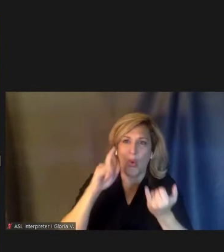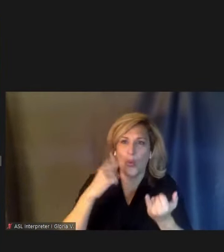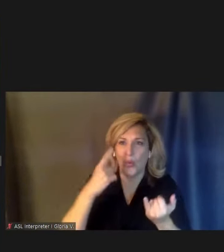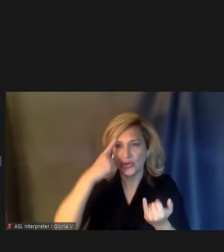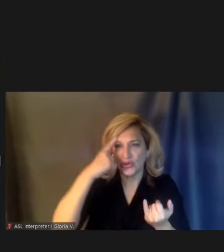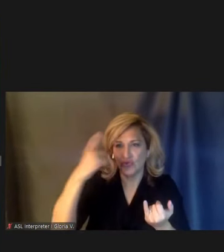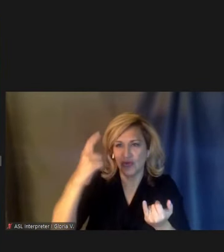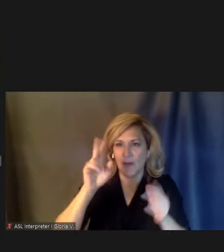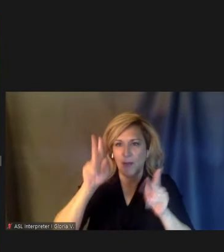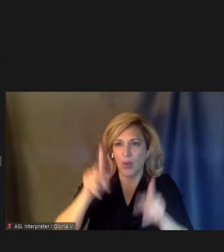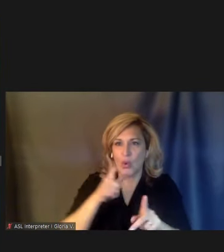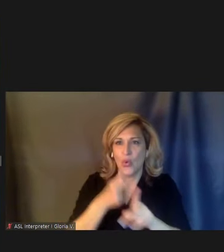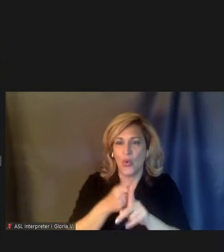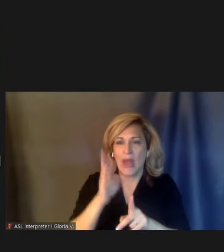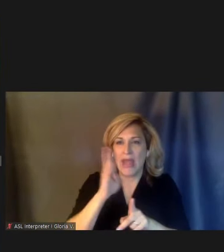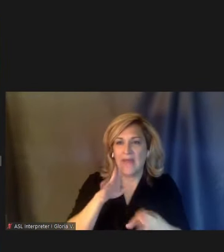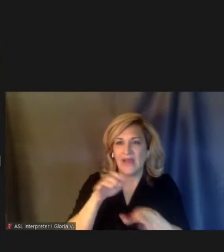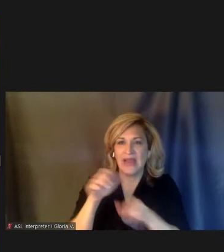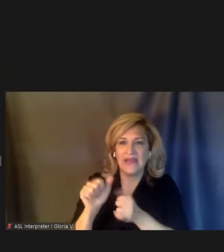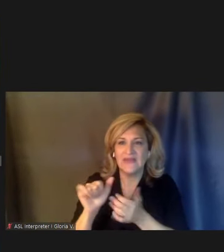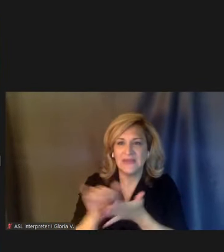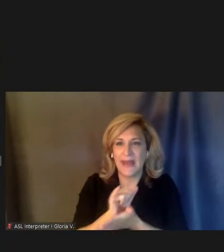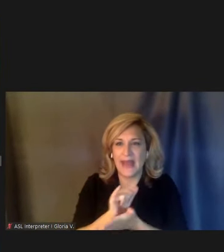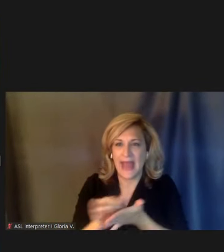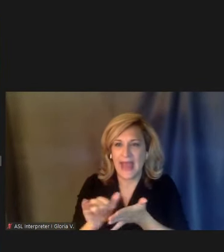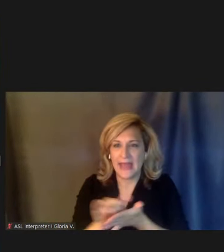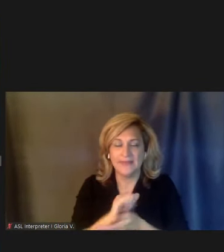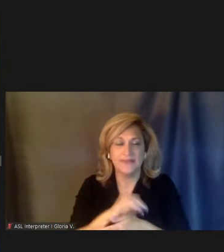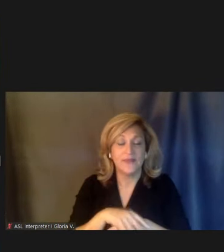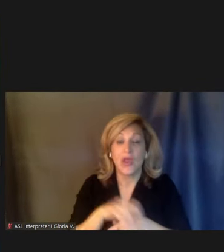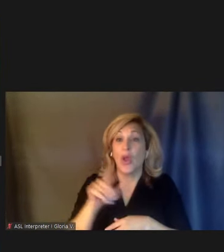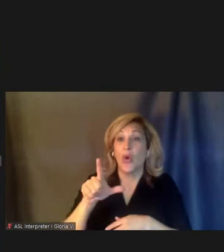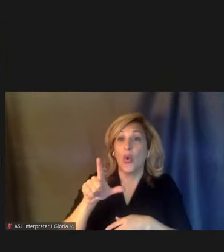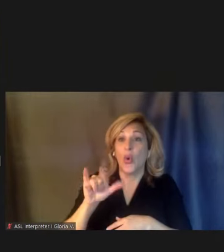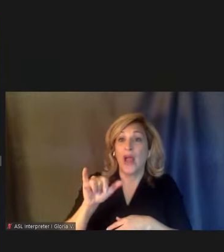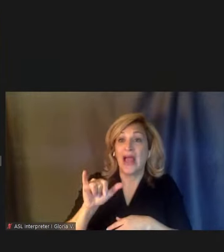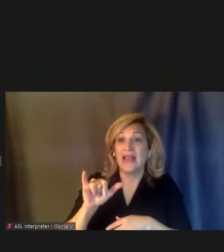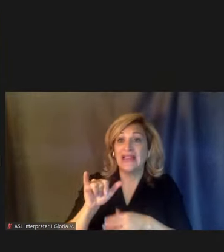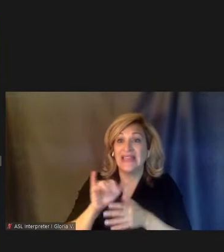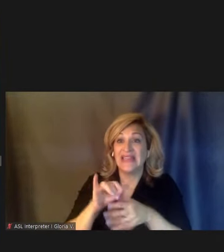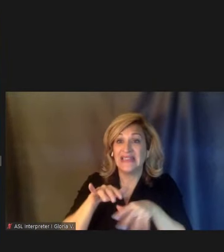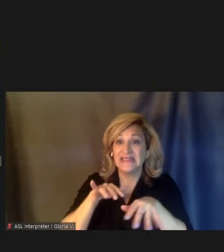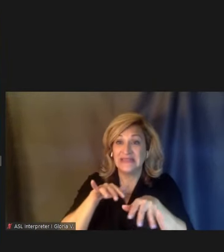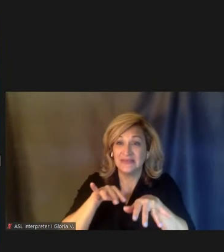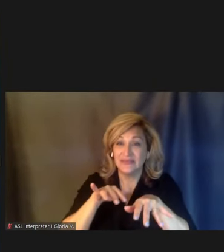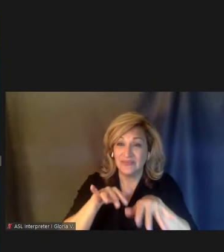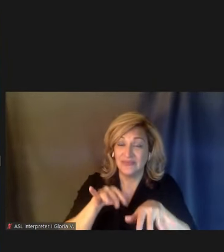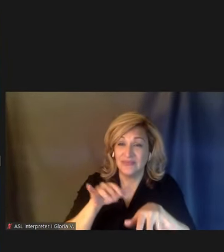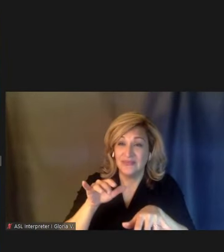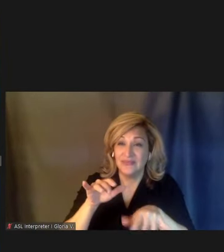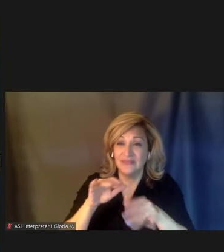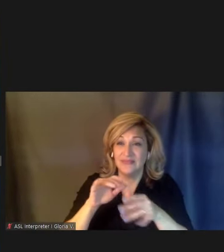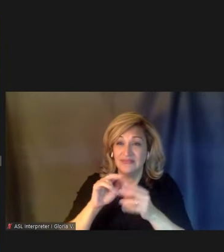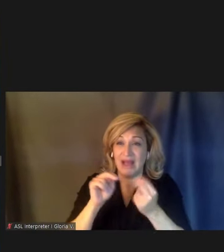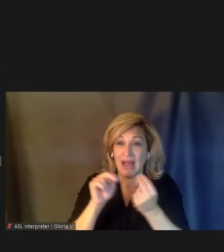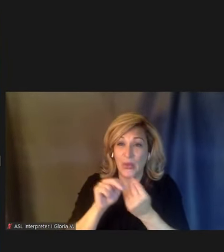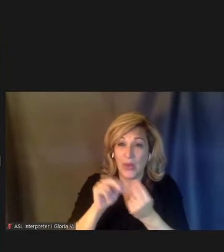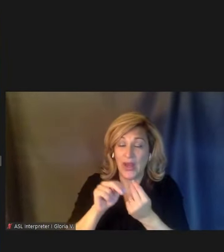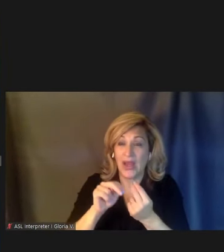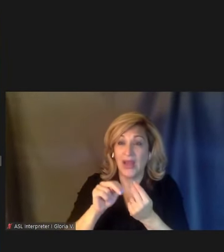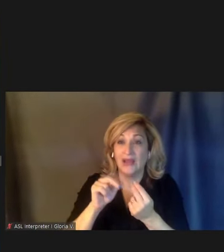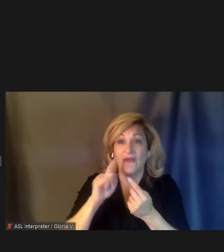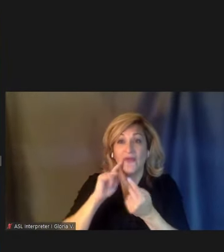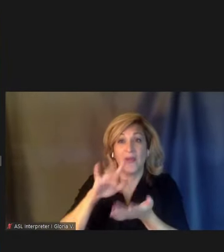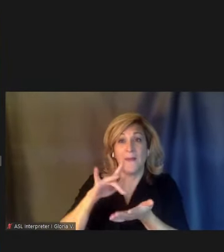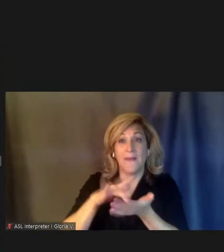by someone who never leaves Manhattan. The Long Island Expressway is a crawl until you get to the Midtown Tunnel. And then once you get into Manhattan, the